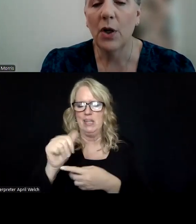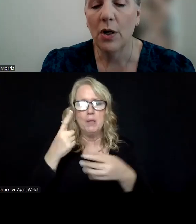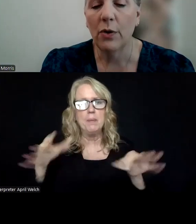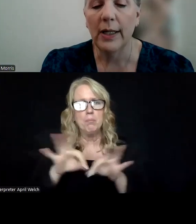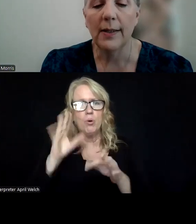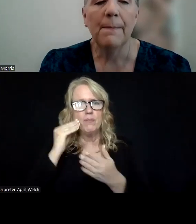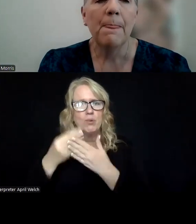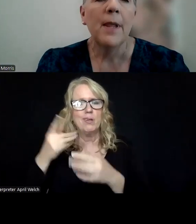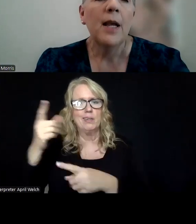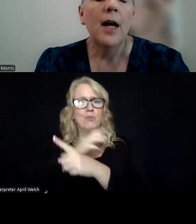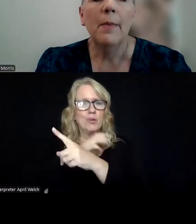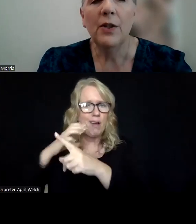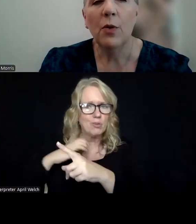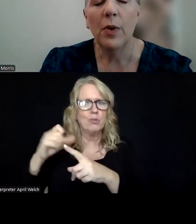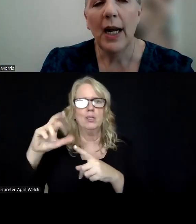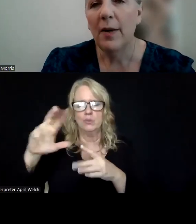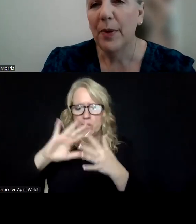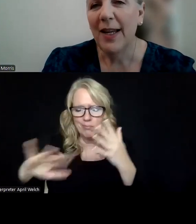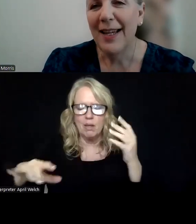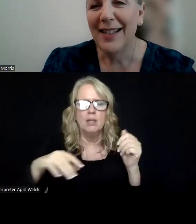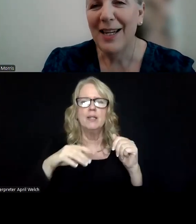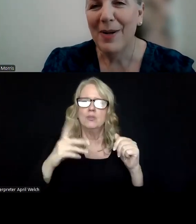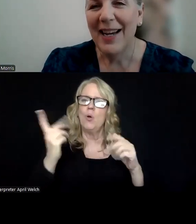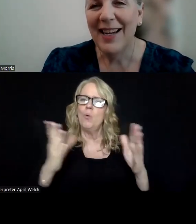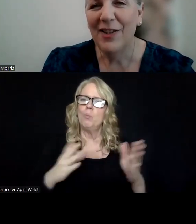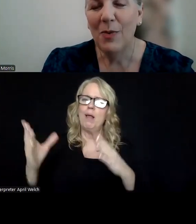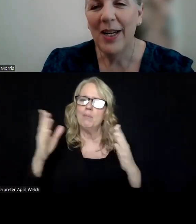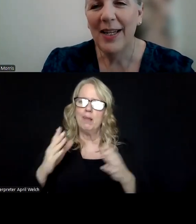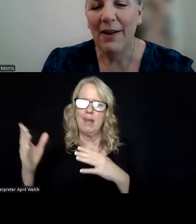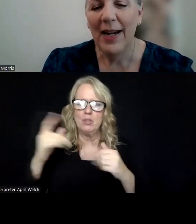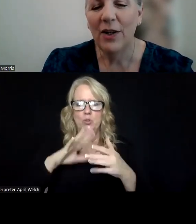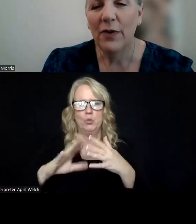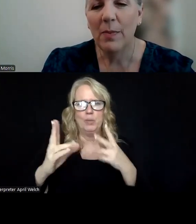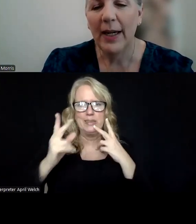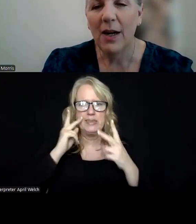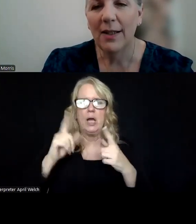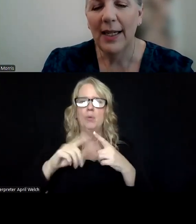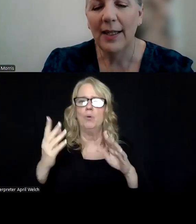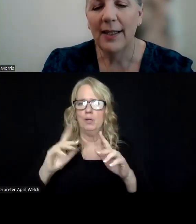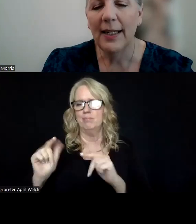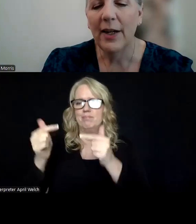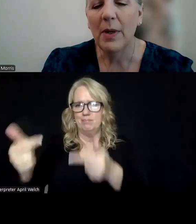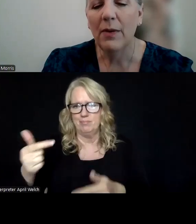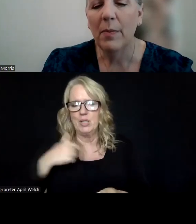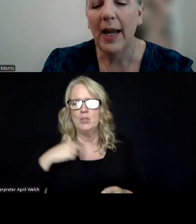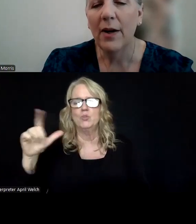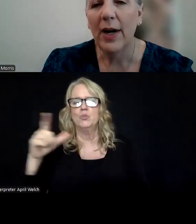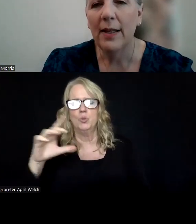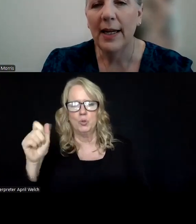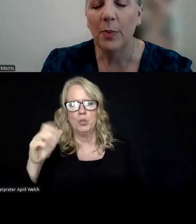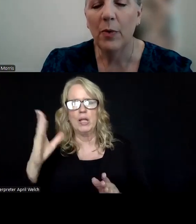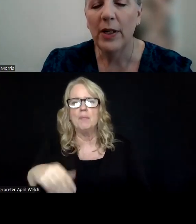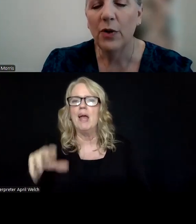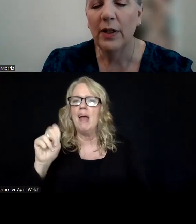as Congress? And so kind of planting that seed about data, I do want to now hand it over to my colleague, Ted Lutterman from